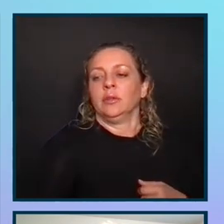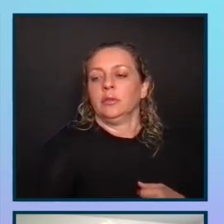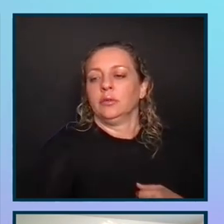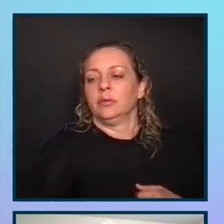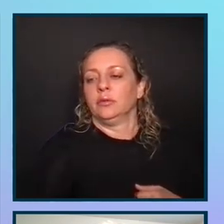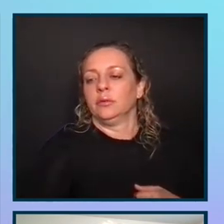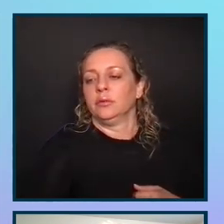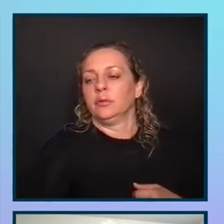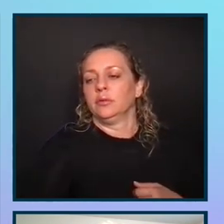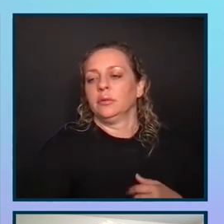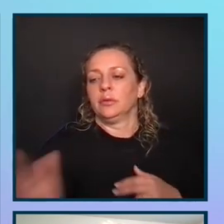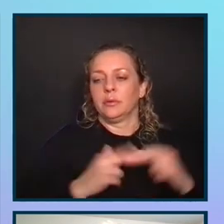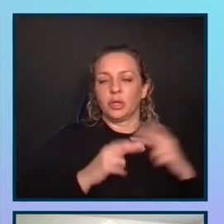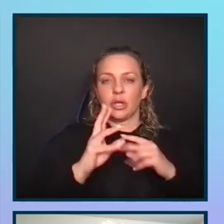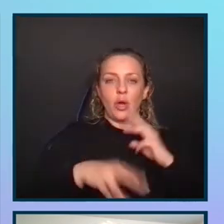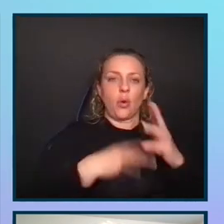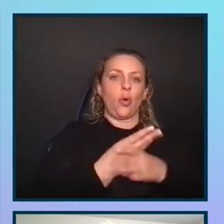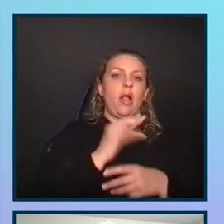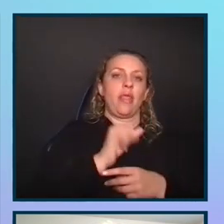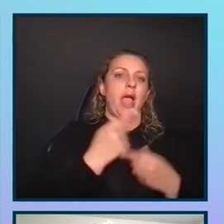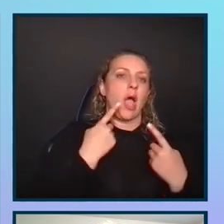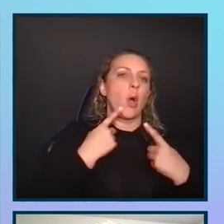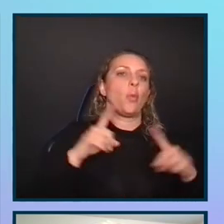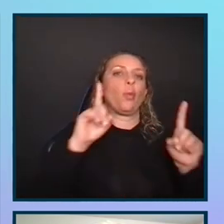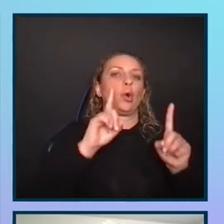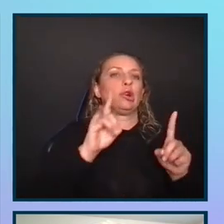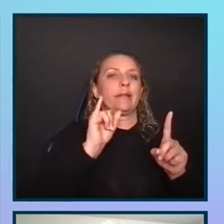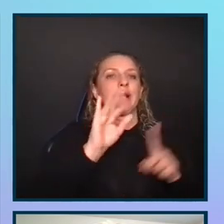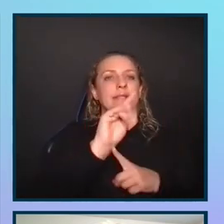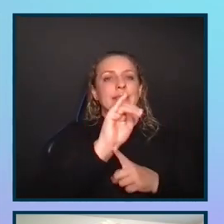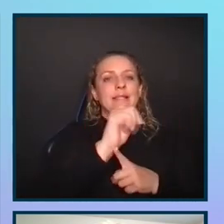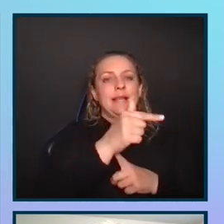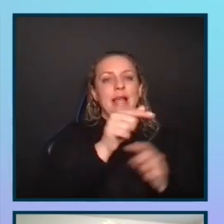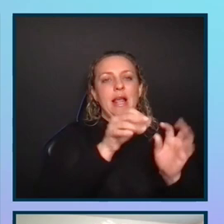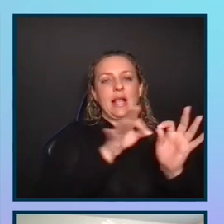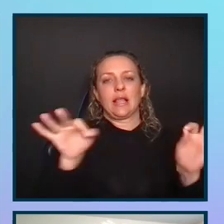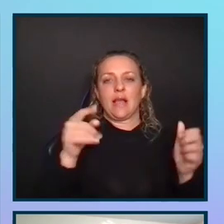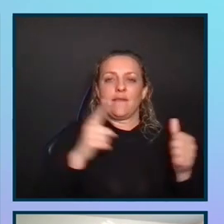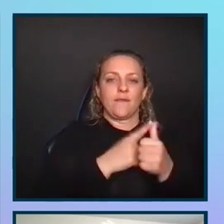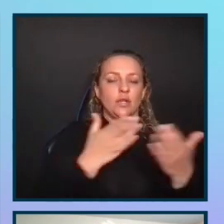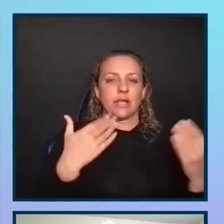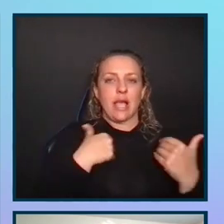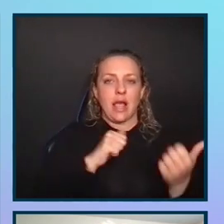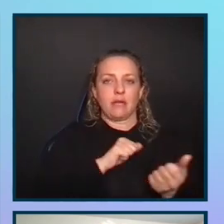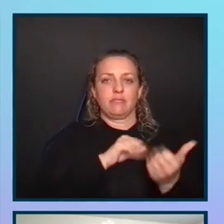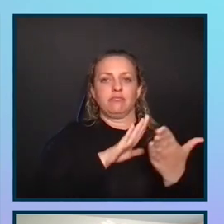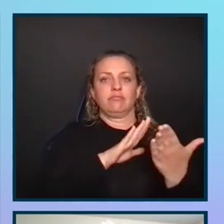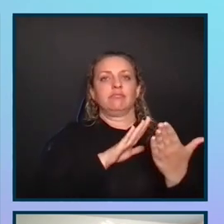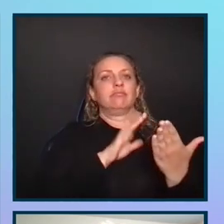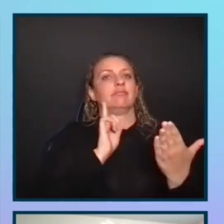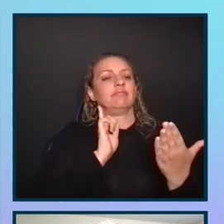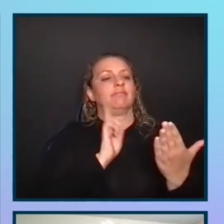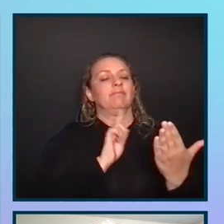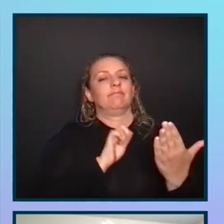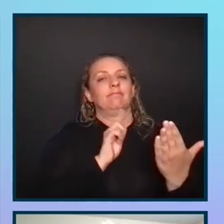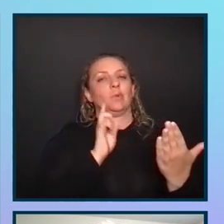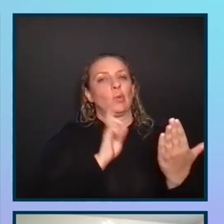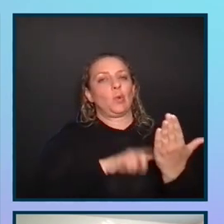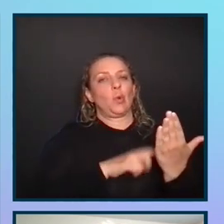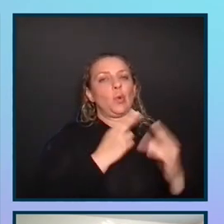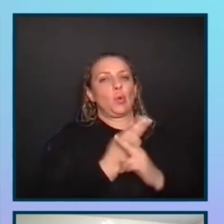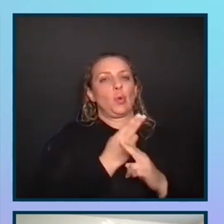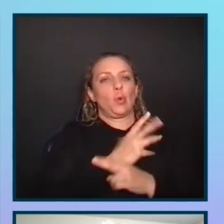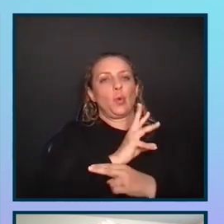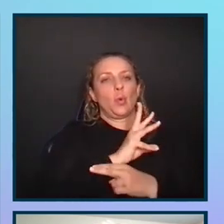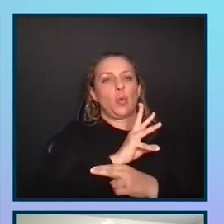building a world that works is GE's tagline. And the first thing that I encounter with my screen reader is use website